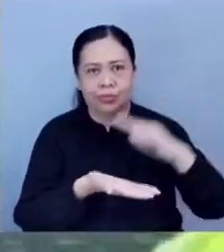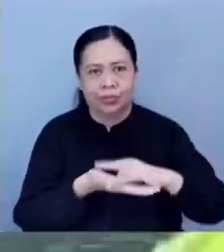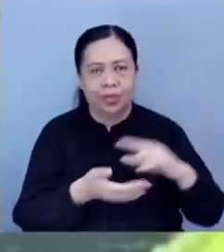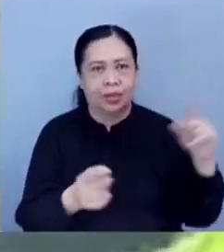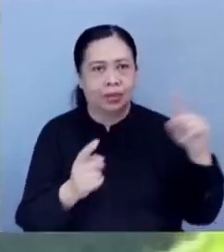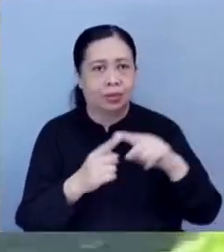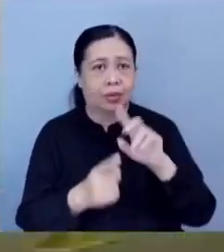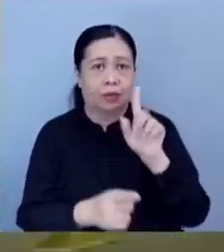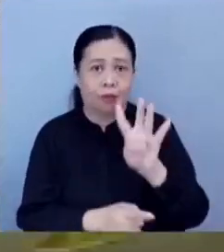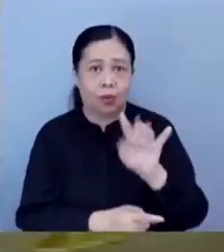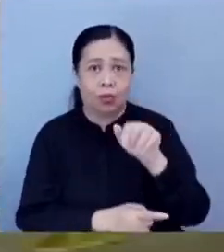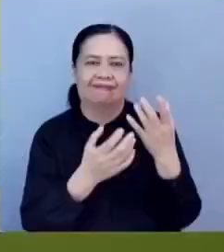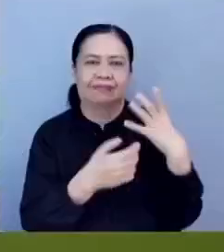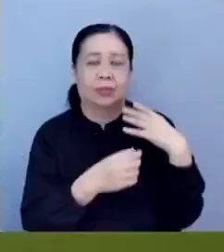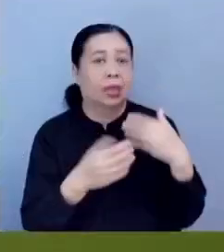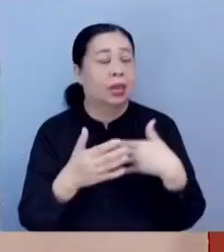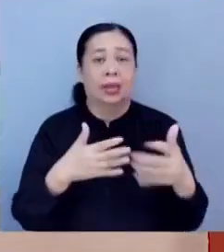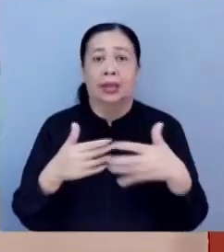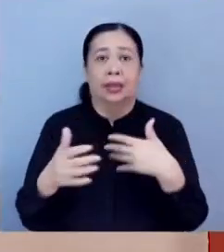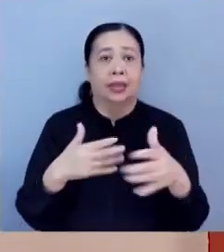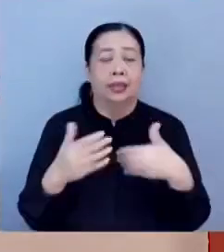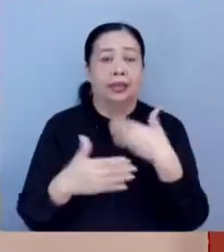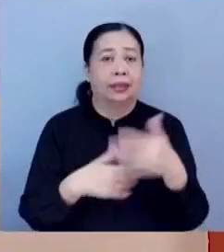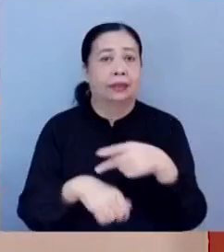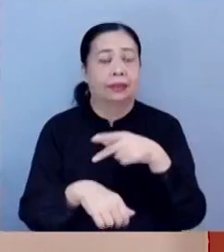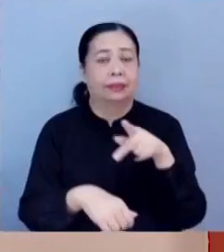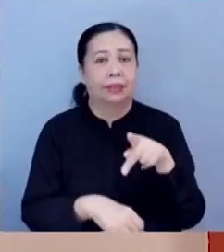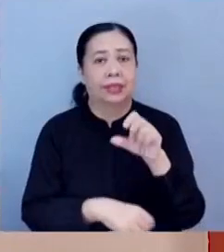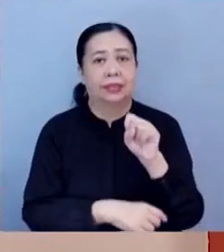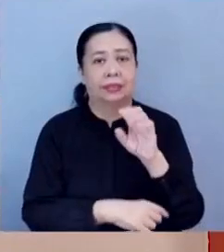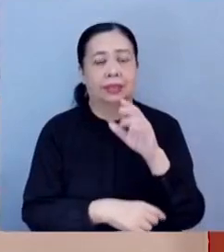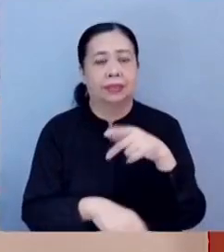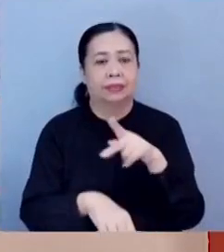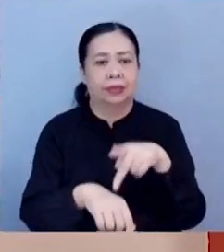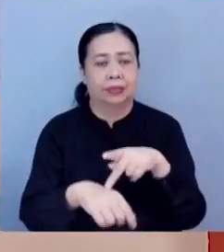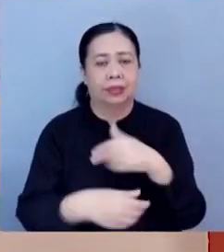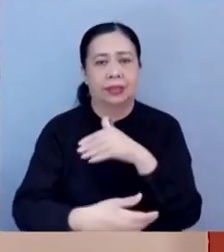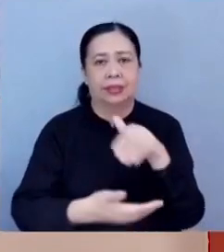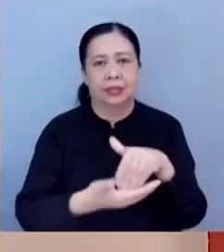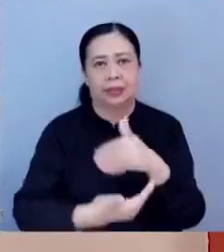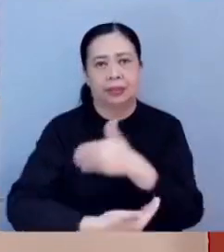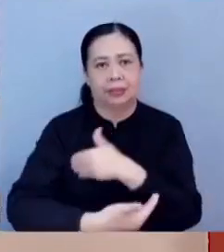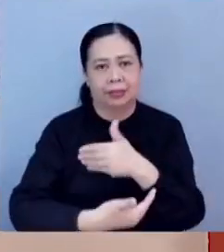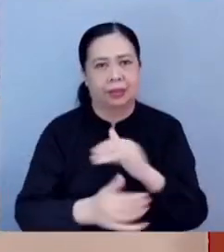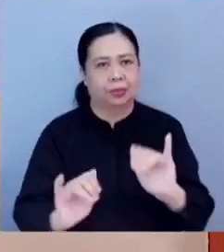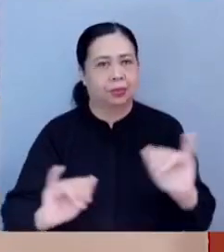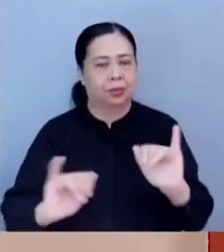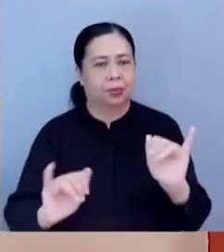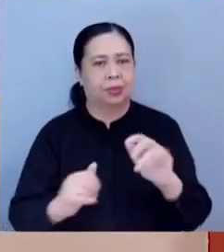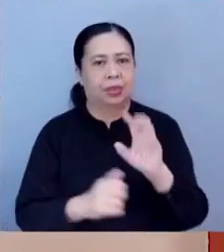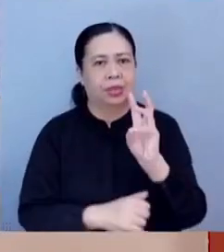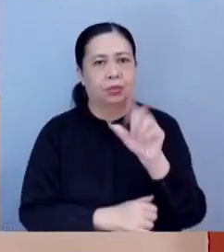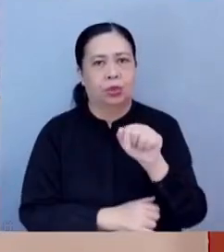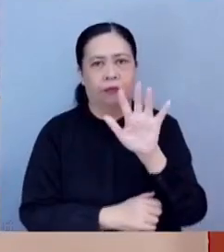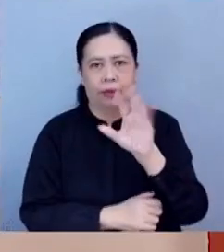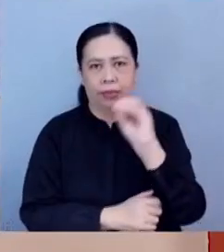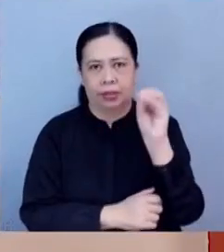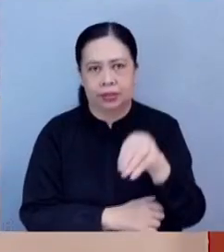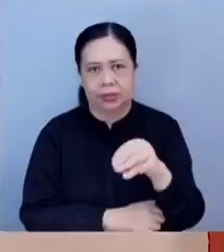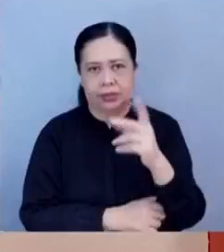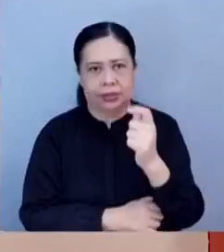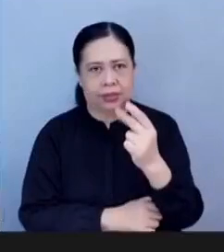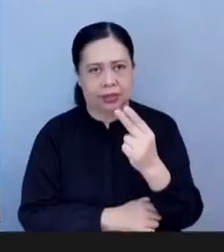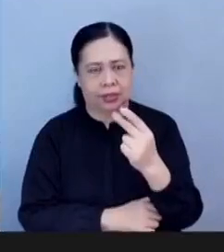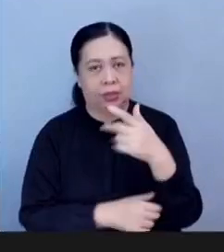4.6 million. The Philippine Central Bank keeping its key interest rate steady at 6.5% on Thursday, this